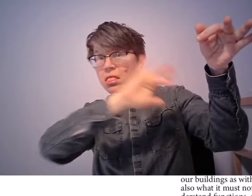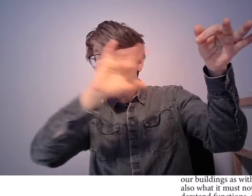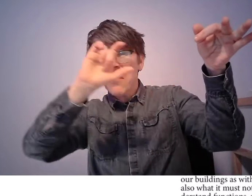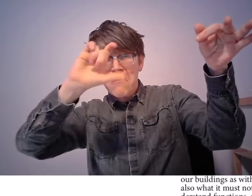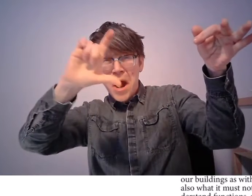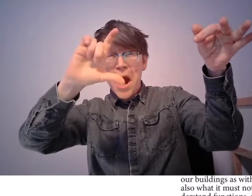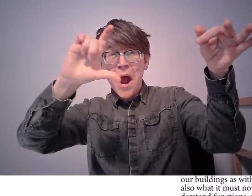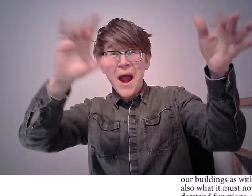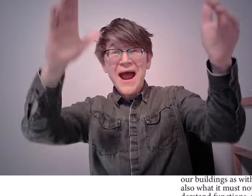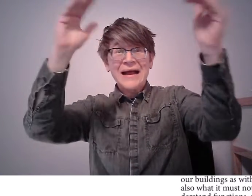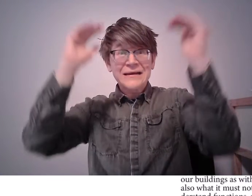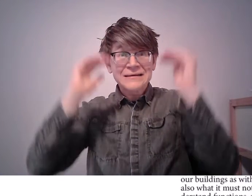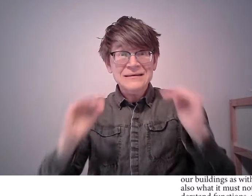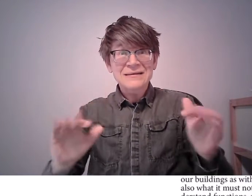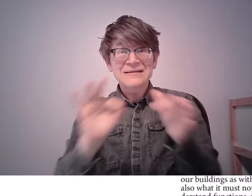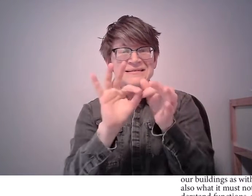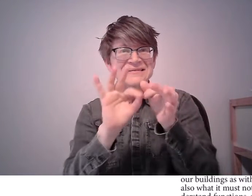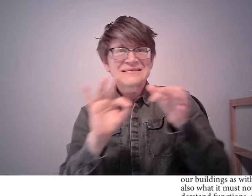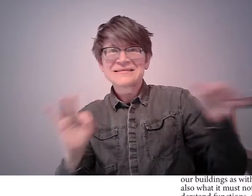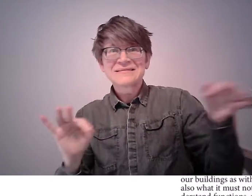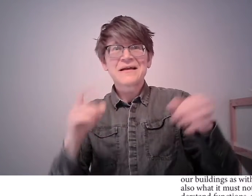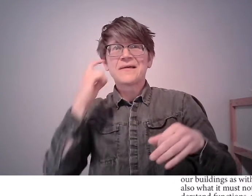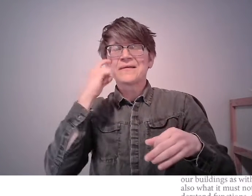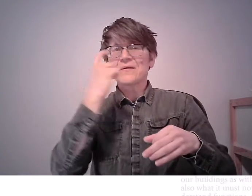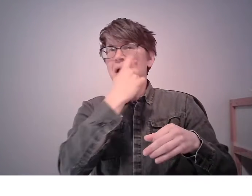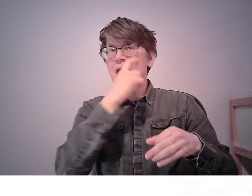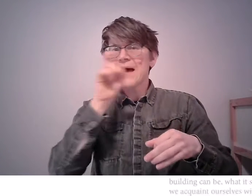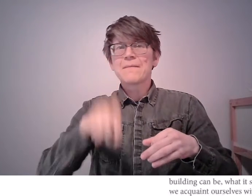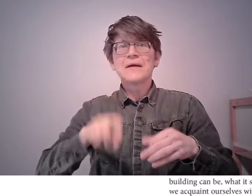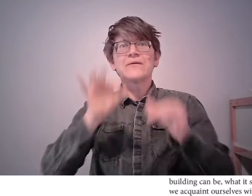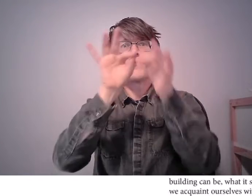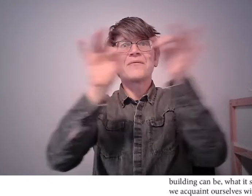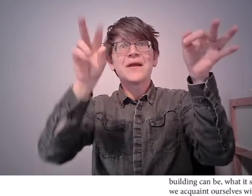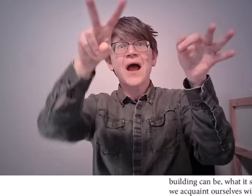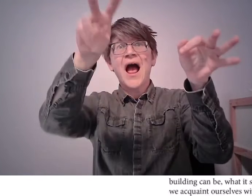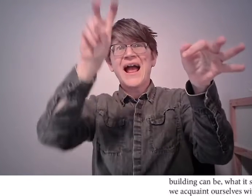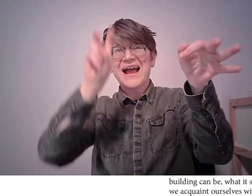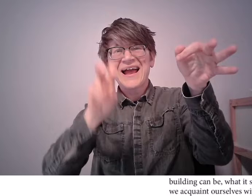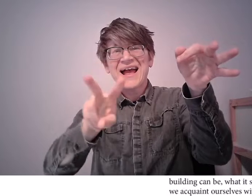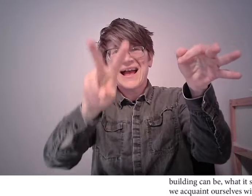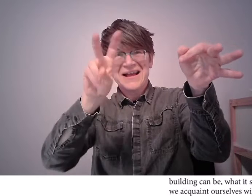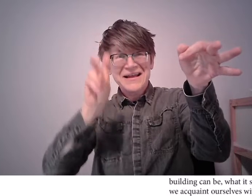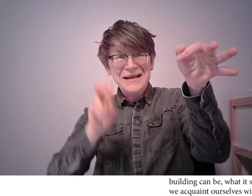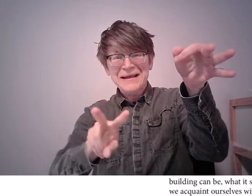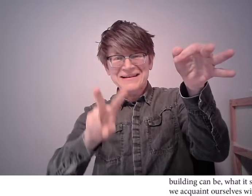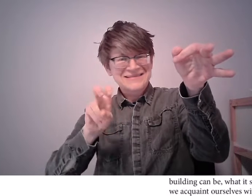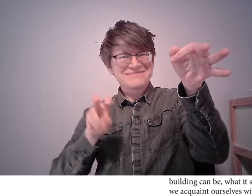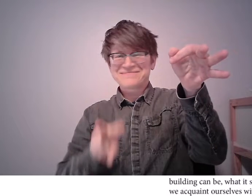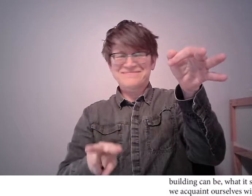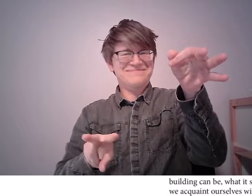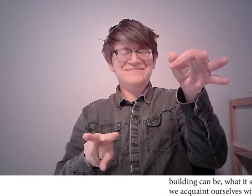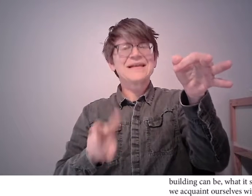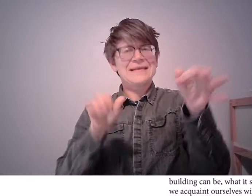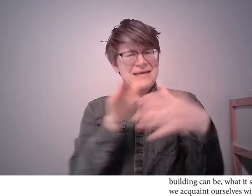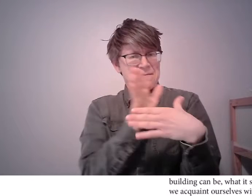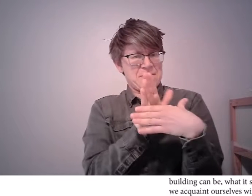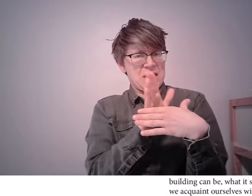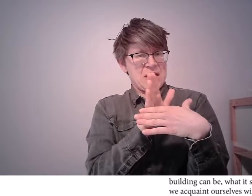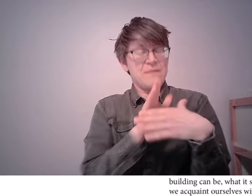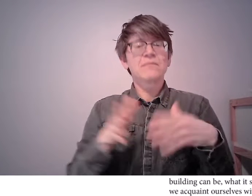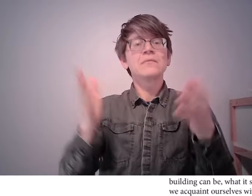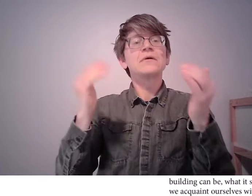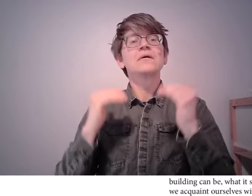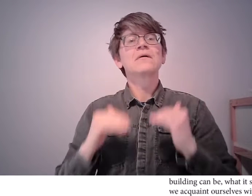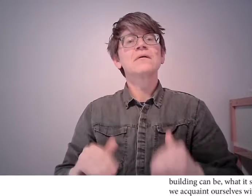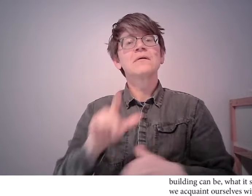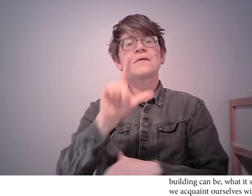too hard to jump from one line to the next. Another legibility factor is the line length. If there are too many